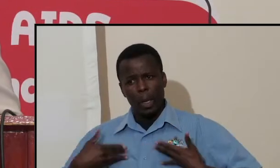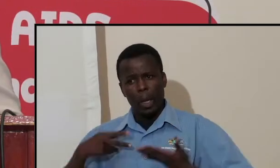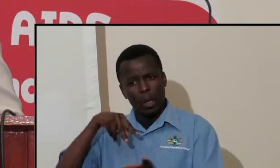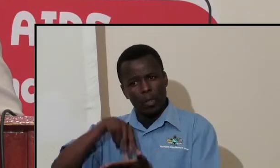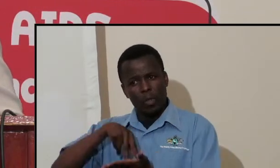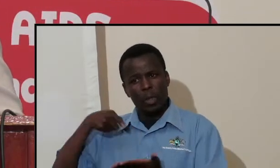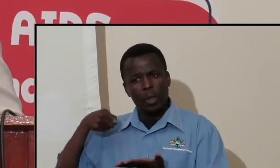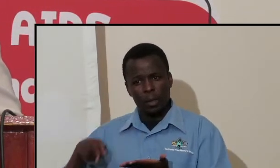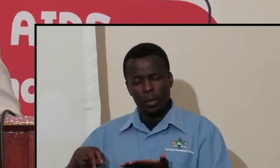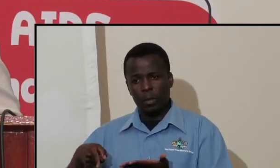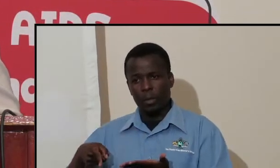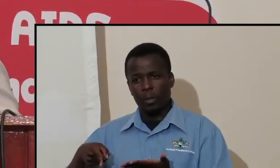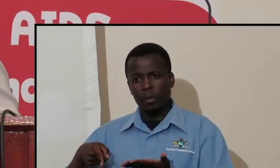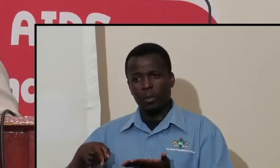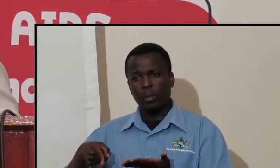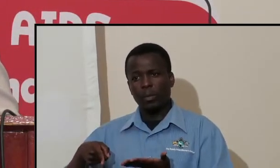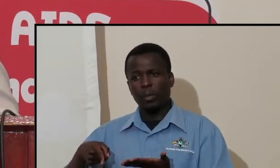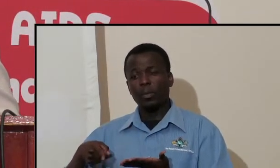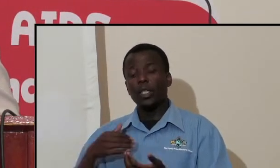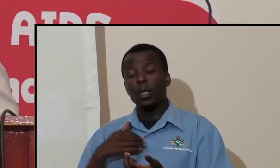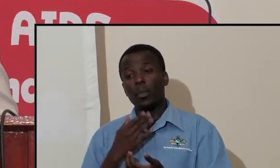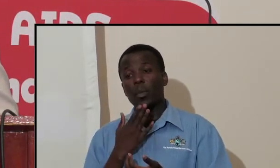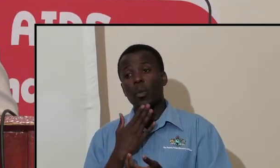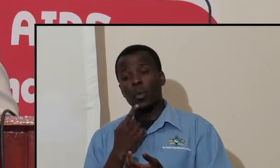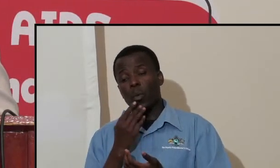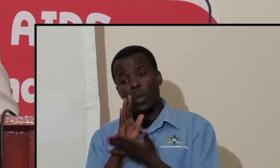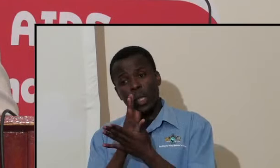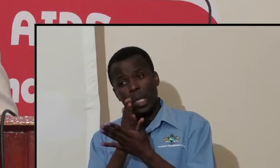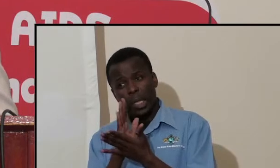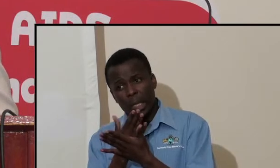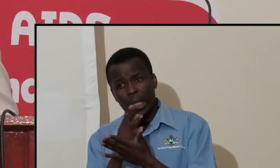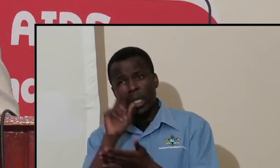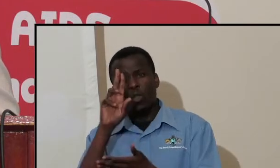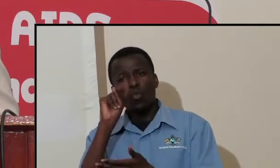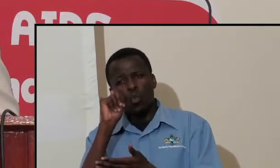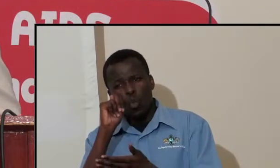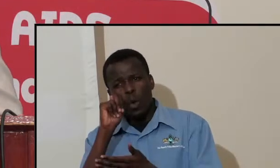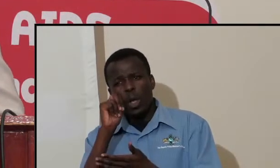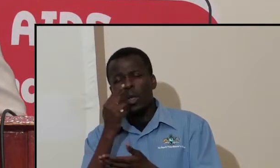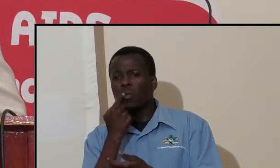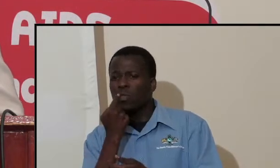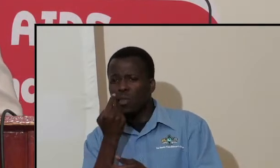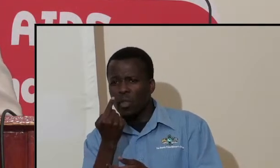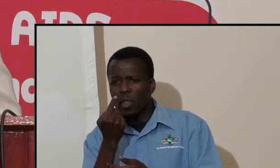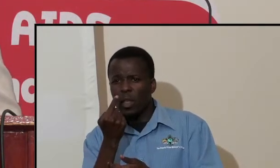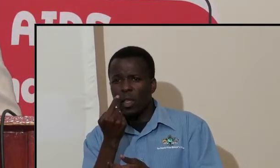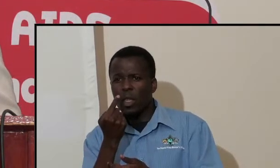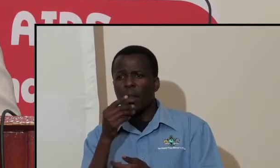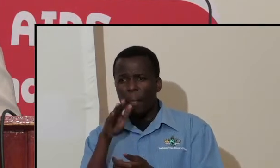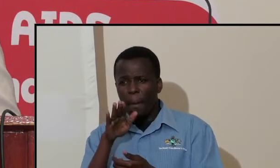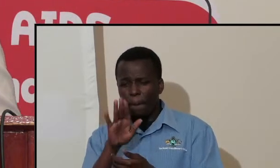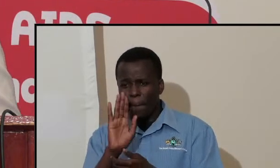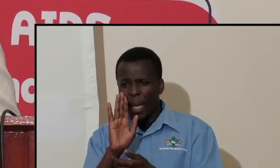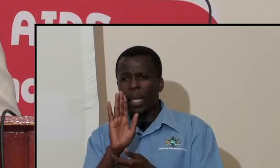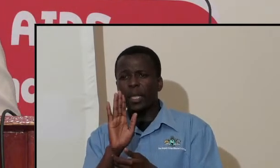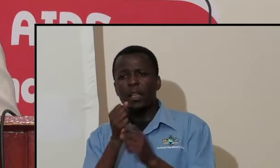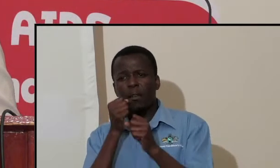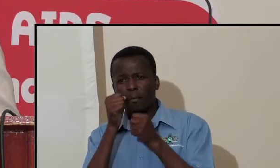UN statement where I unpack this year's global theme during this auspicious occasion.